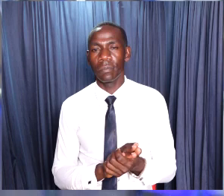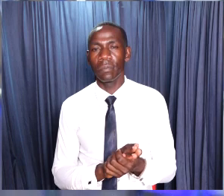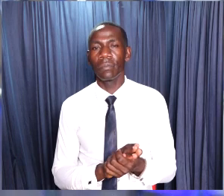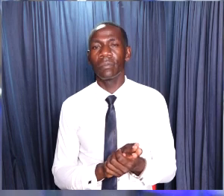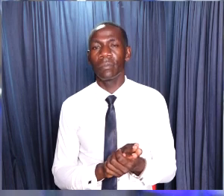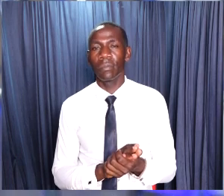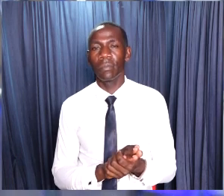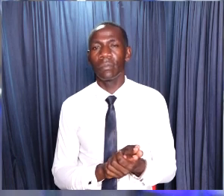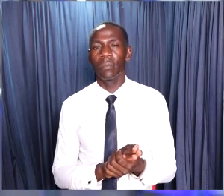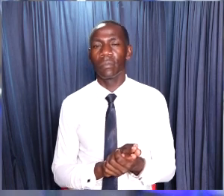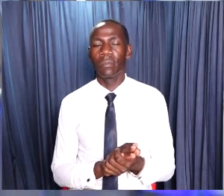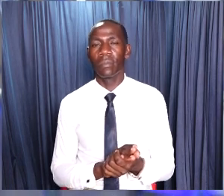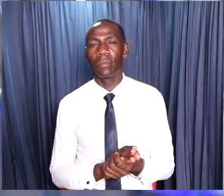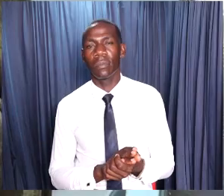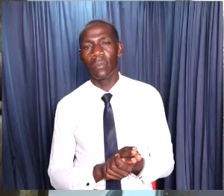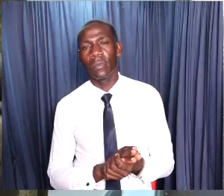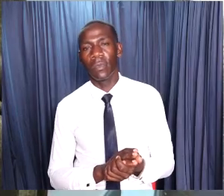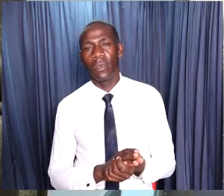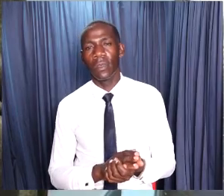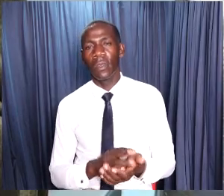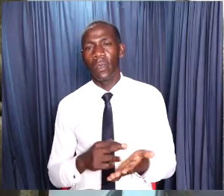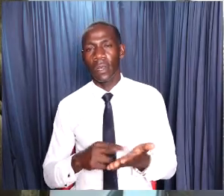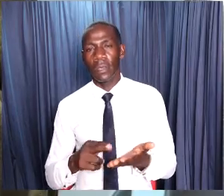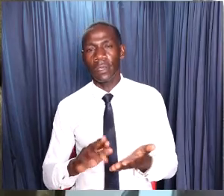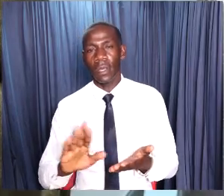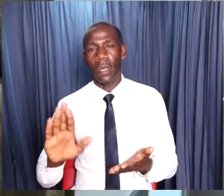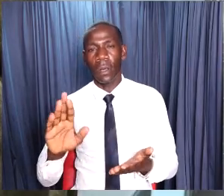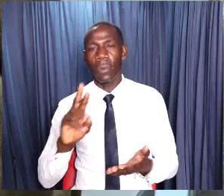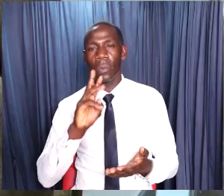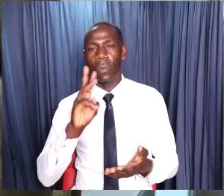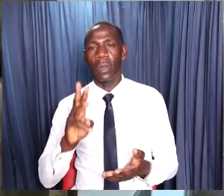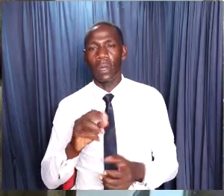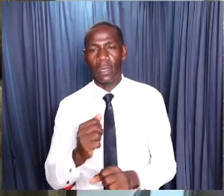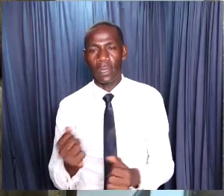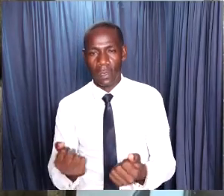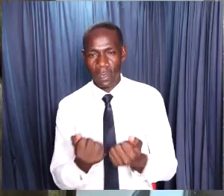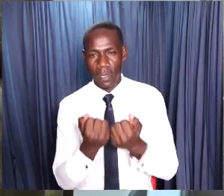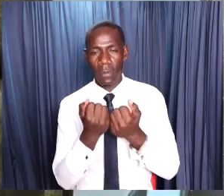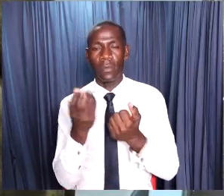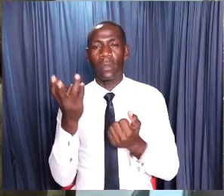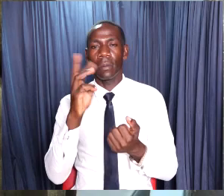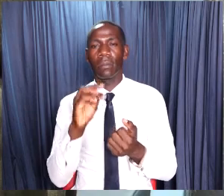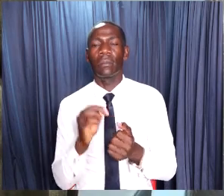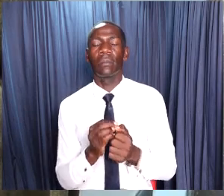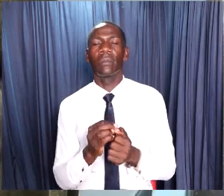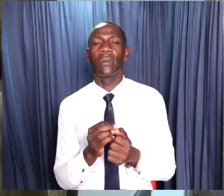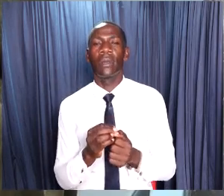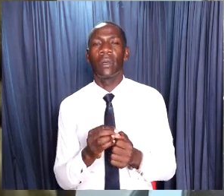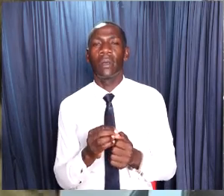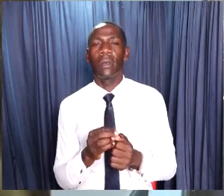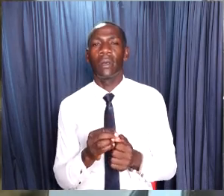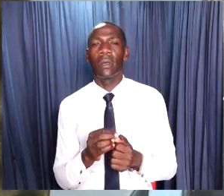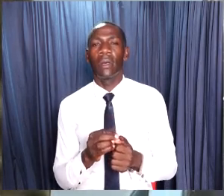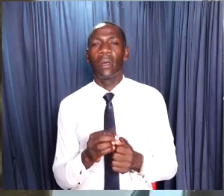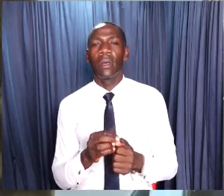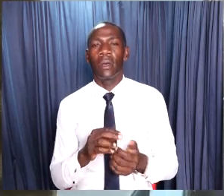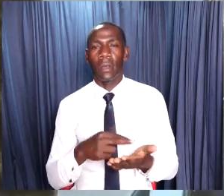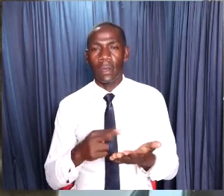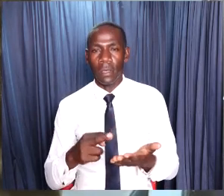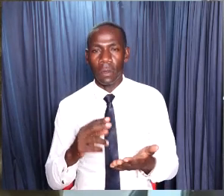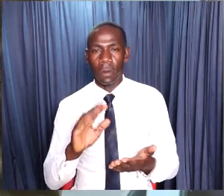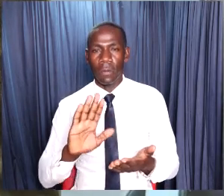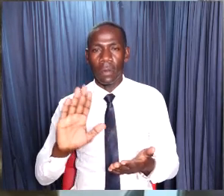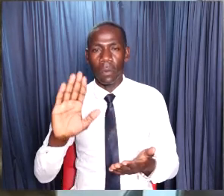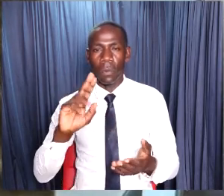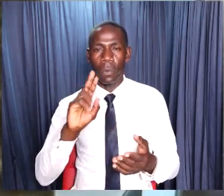be taken in their own naughtiness. Haki yao wenye haki itawaokoa. The righteousness of the upright shall deliver them. Haki yao wenye haki itawaokoa.